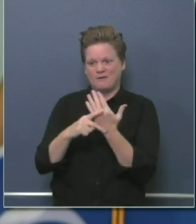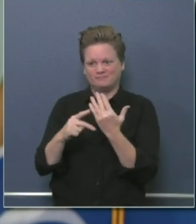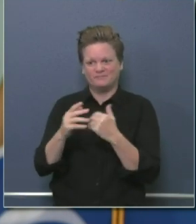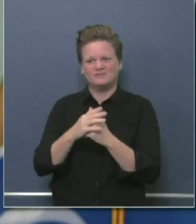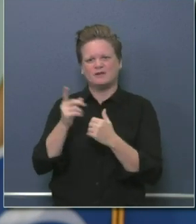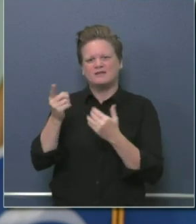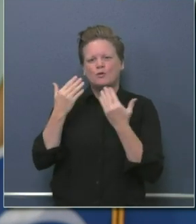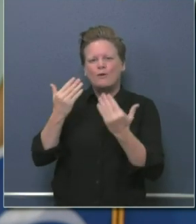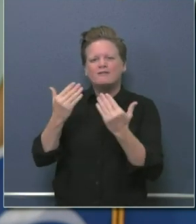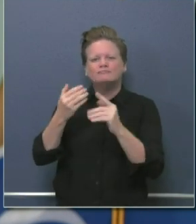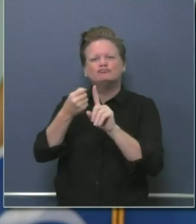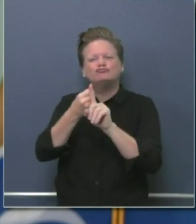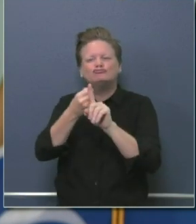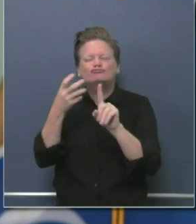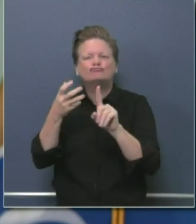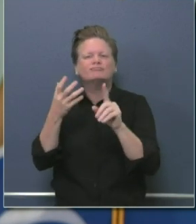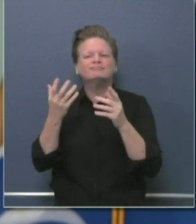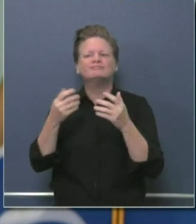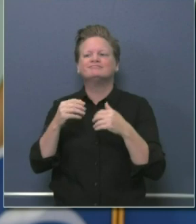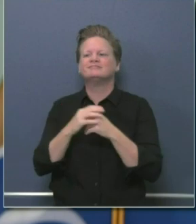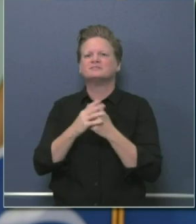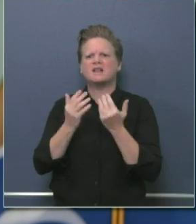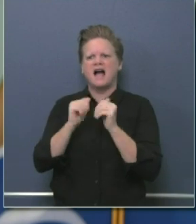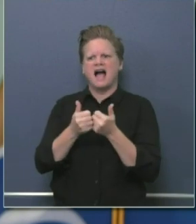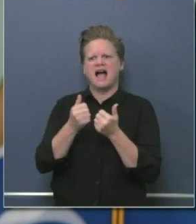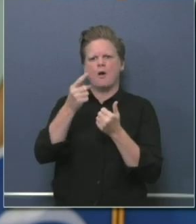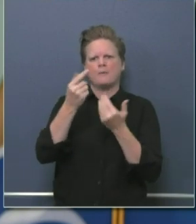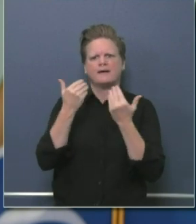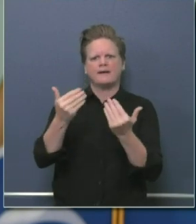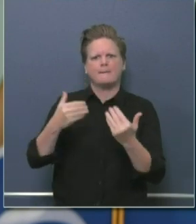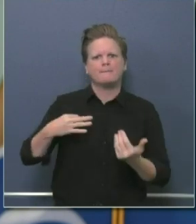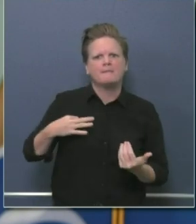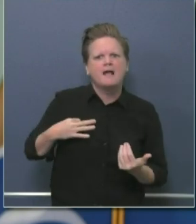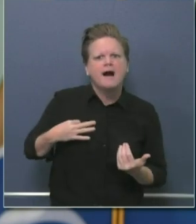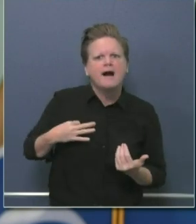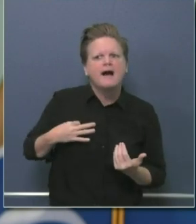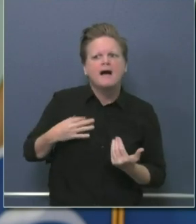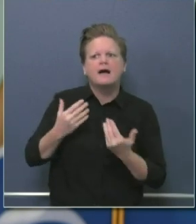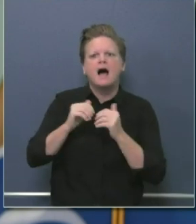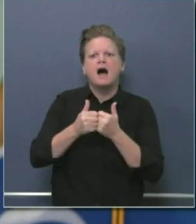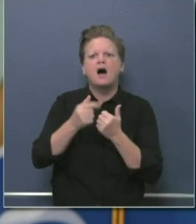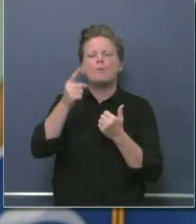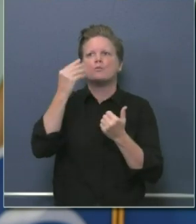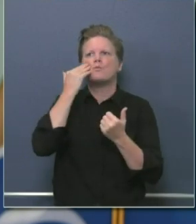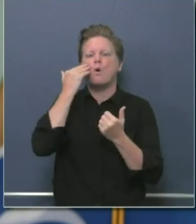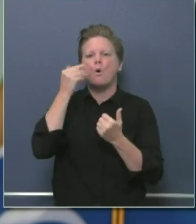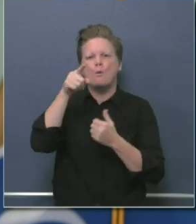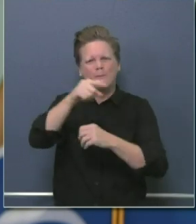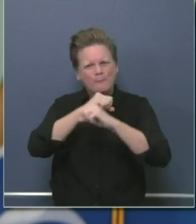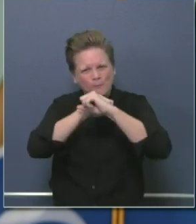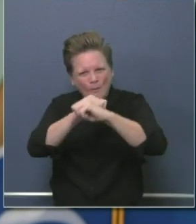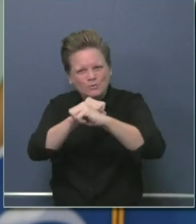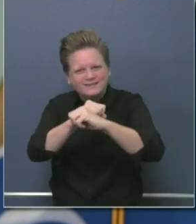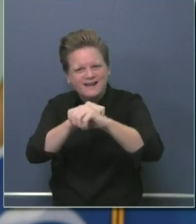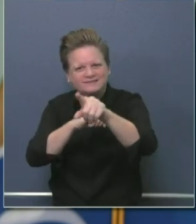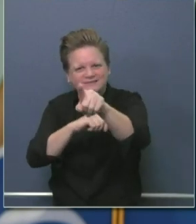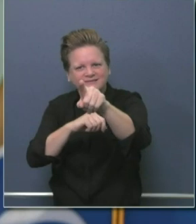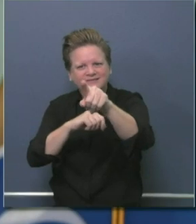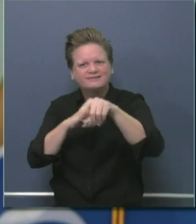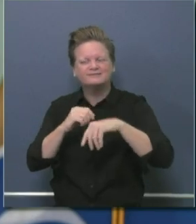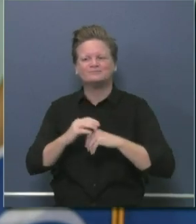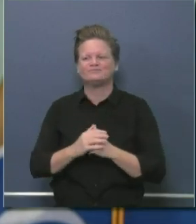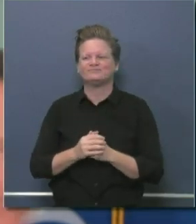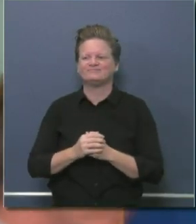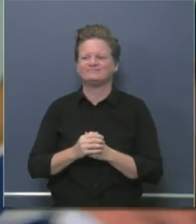you could avail yourself of more understanding and a knowledge about what this means potentially for you.